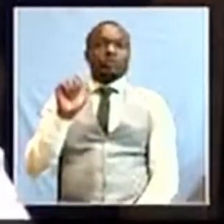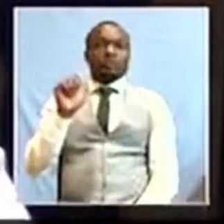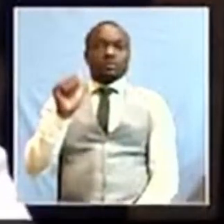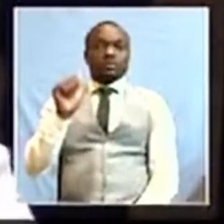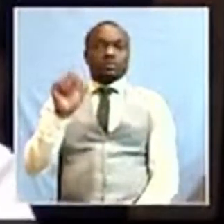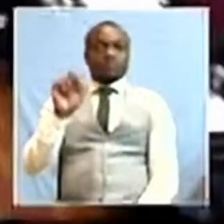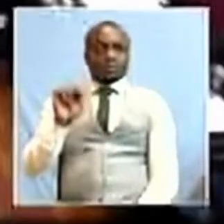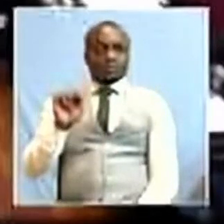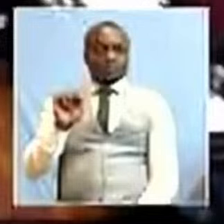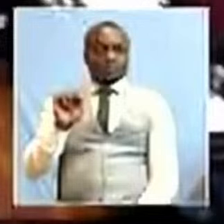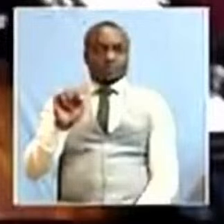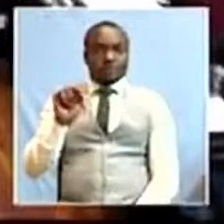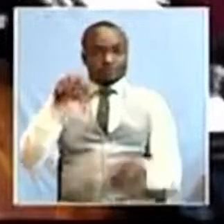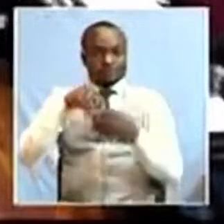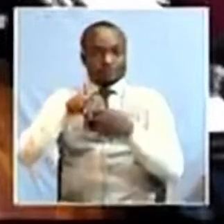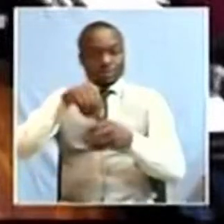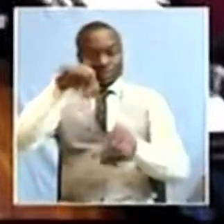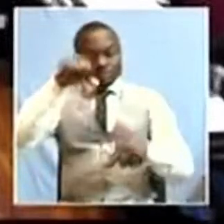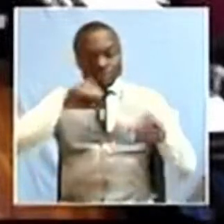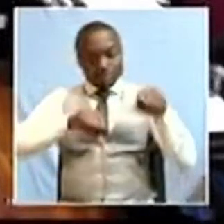Council.